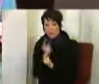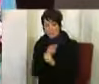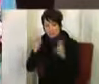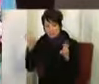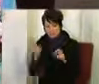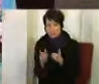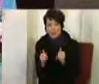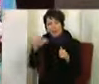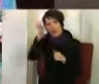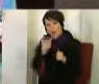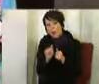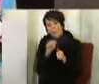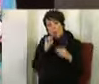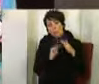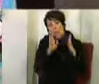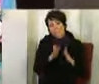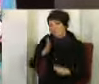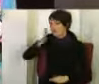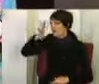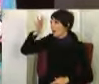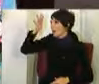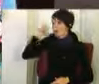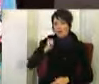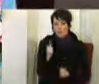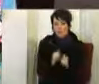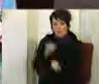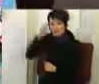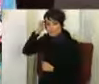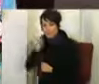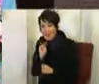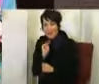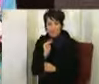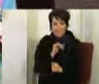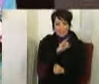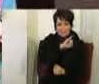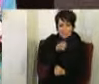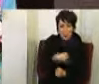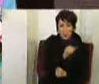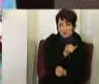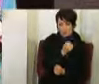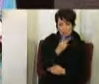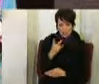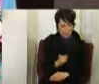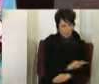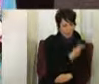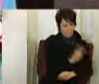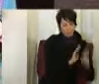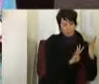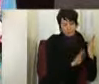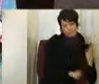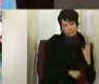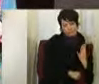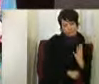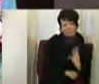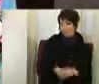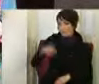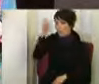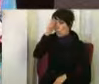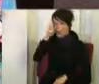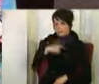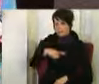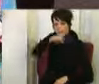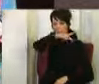of old, a God that was with Mary and Joseph, a God that was with the shepherds and the wise ones, the God that was with those